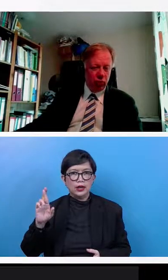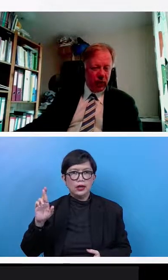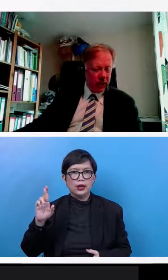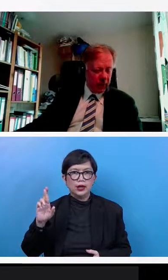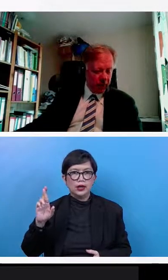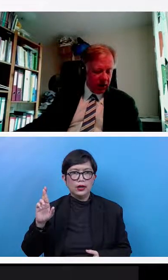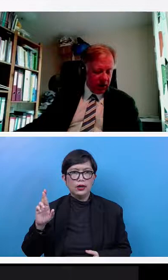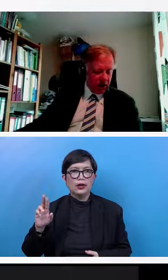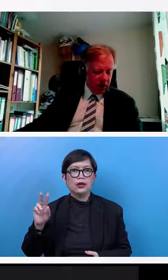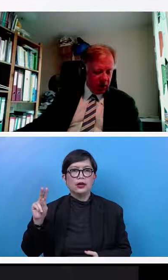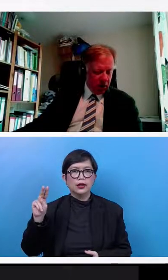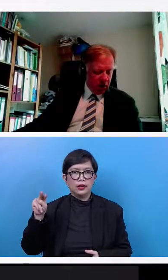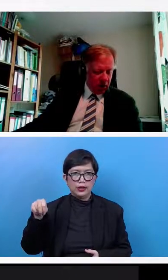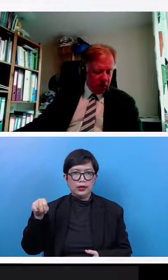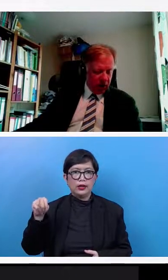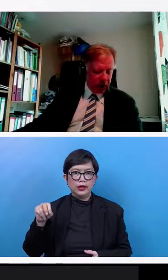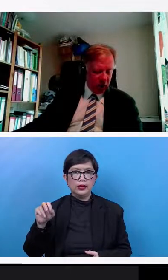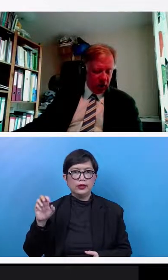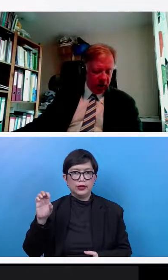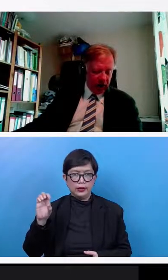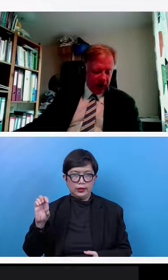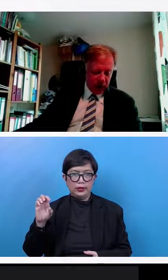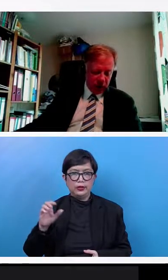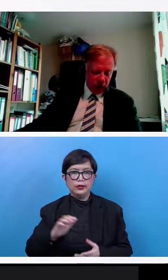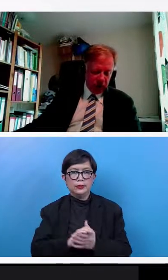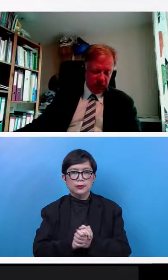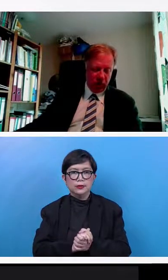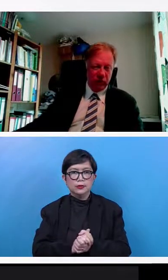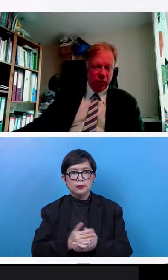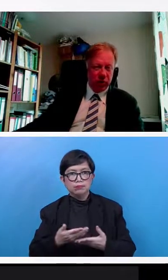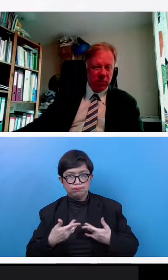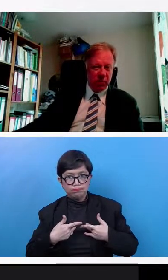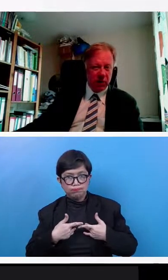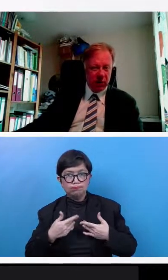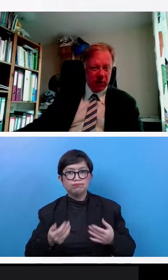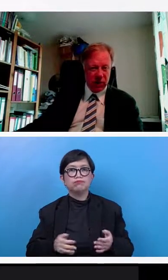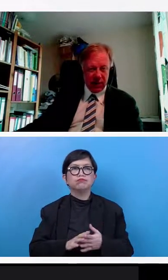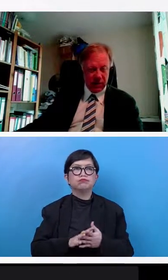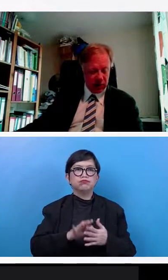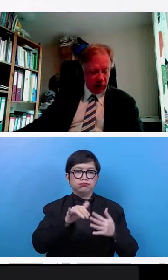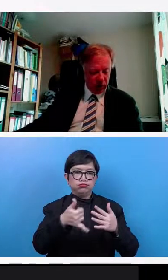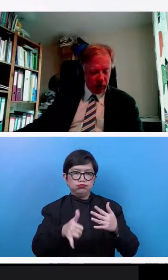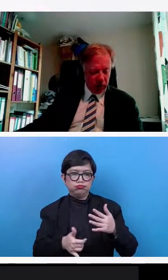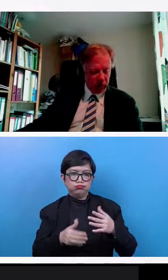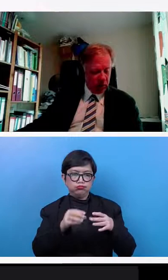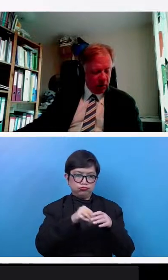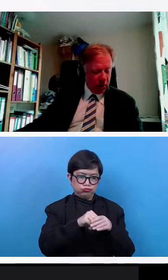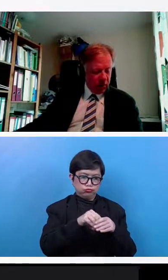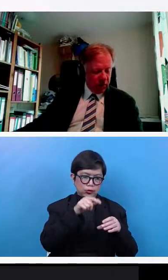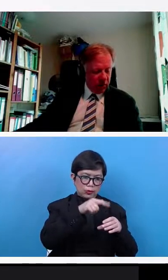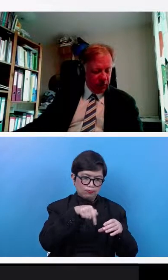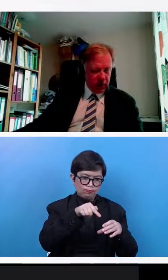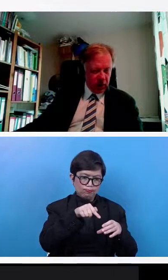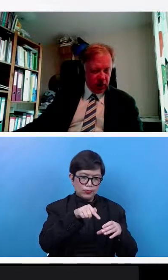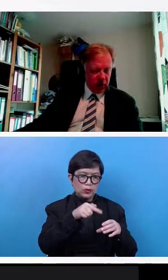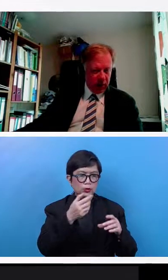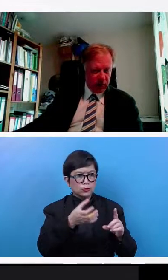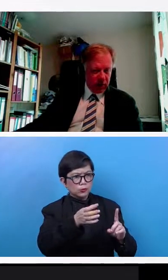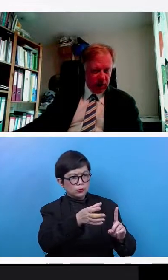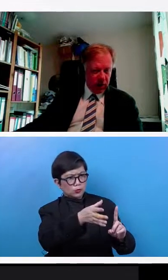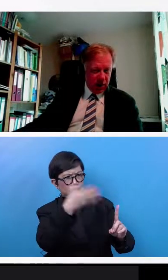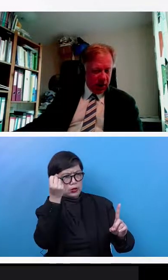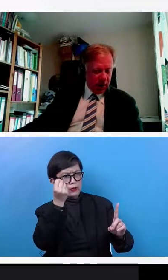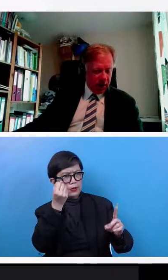We did an external evaluation of achievements and lessons learned from